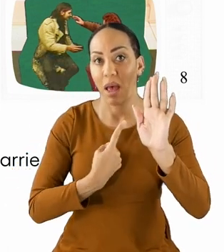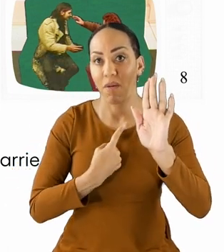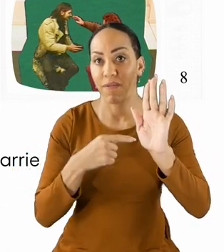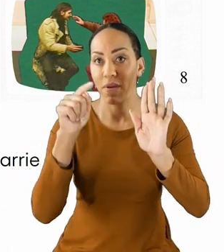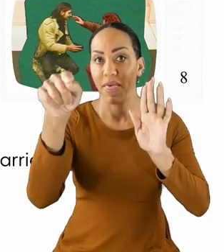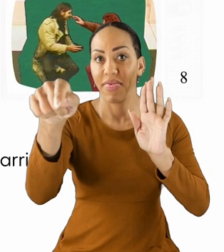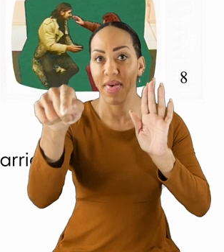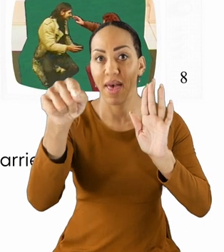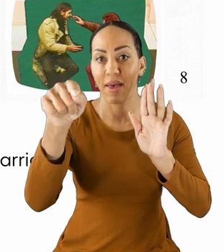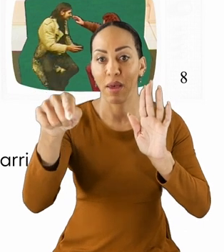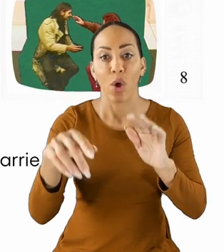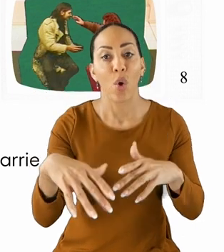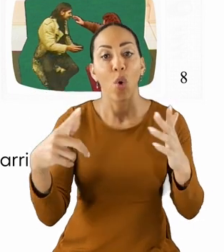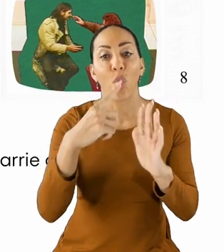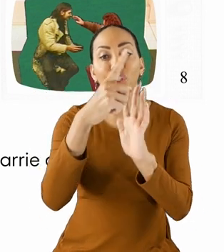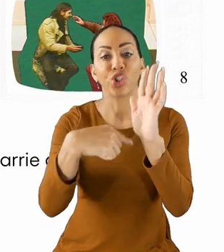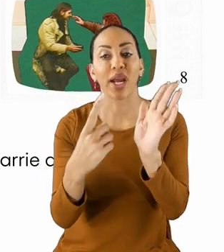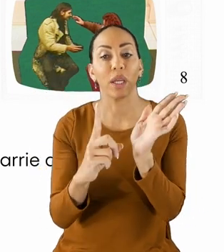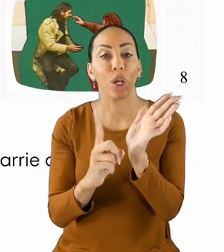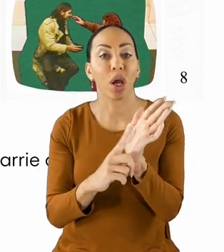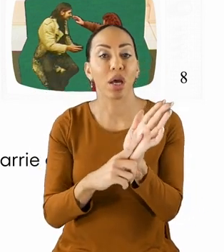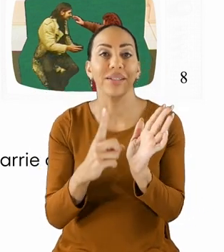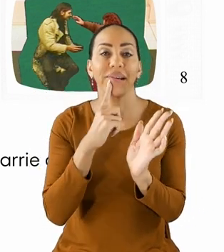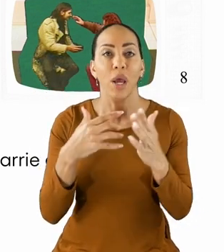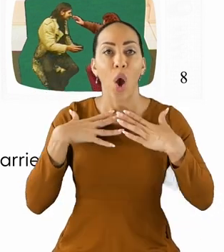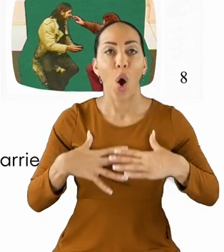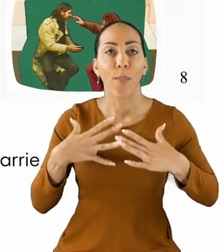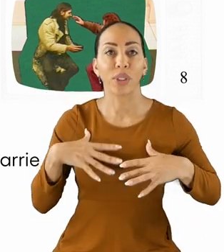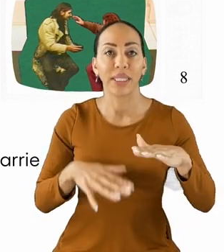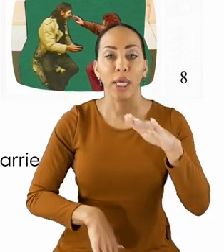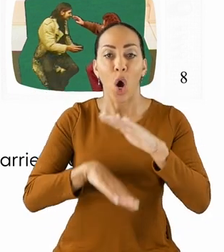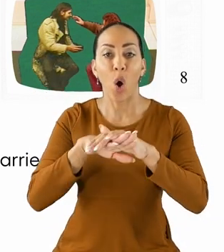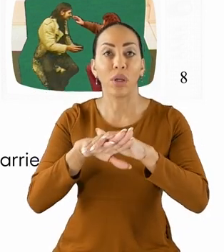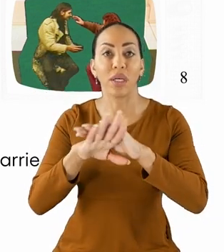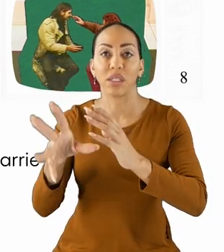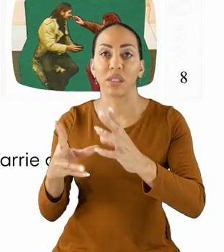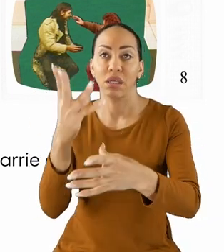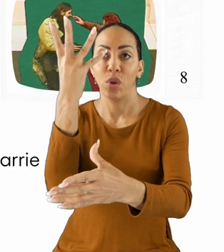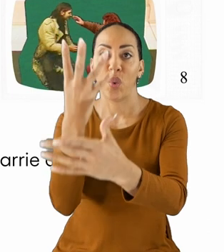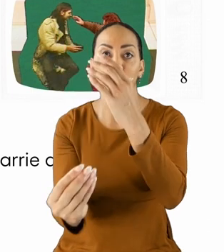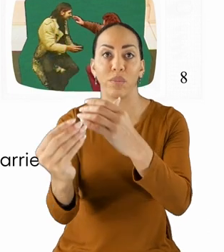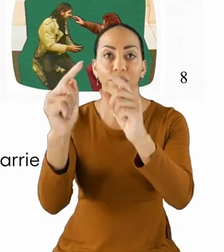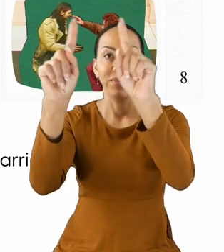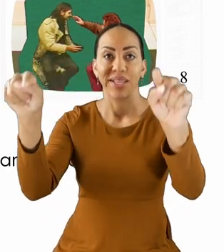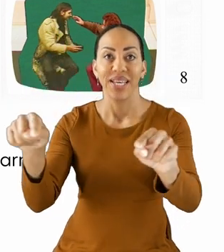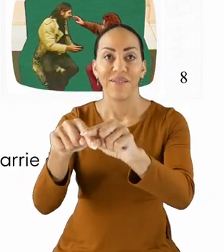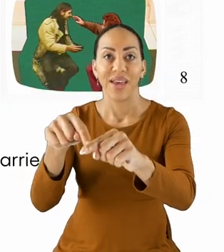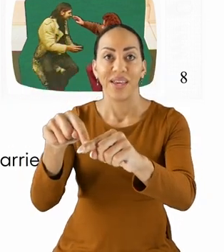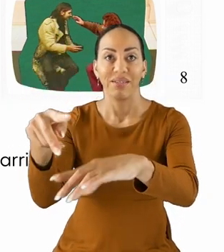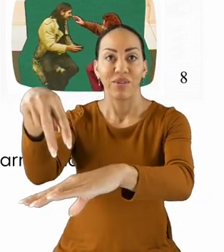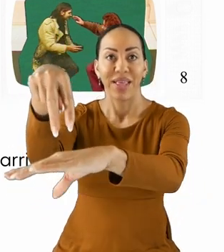space existence. Or as Jacques Lacan would have it, a bodily wholeness constructed as if on stage in front of